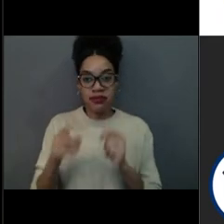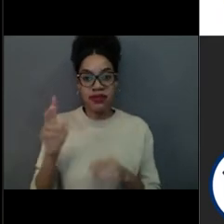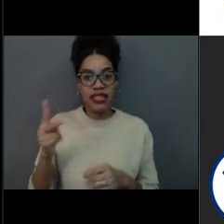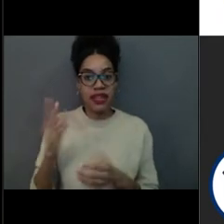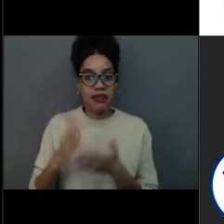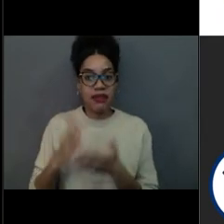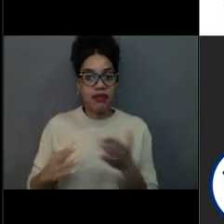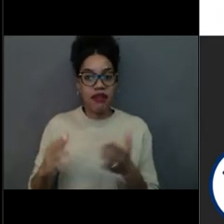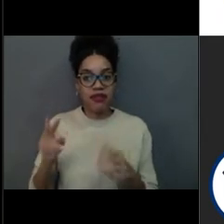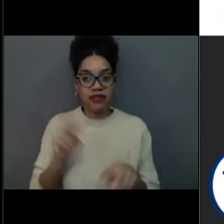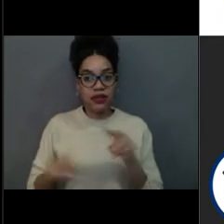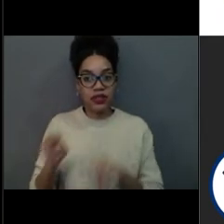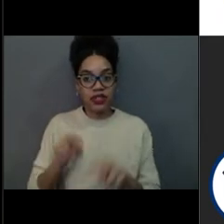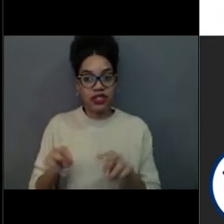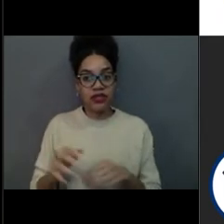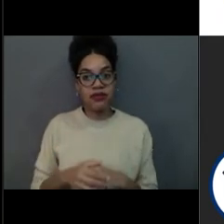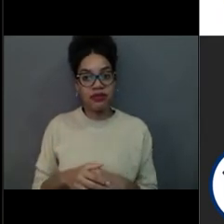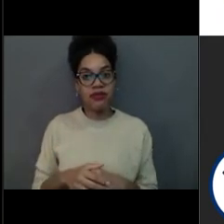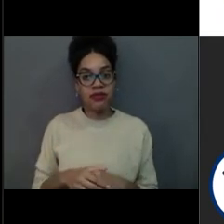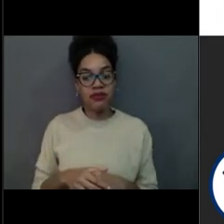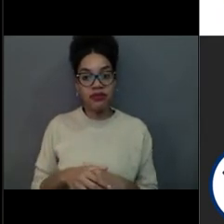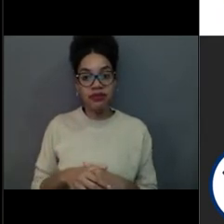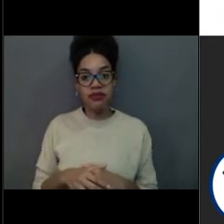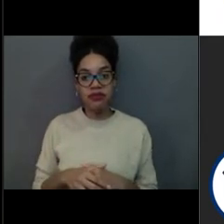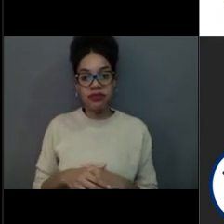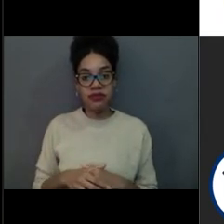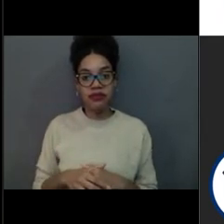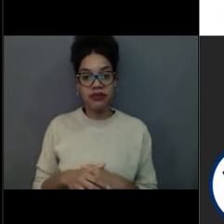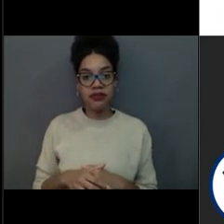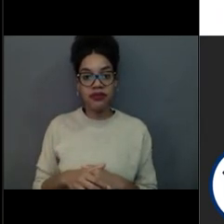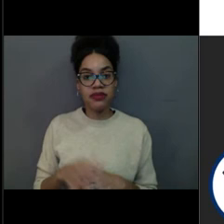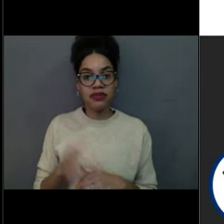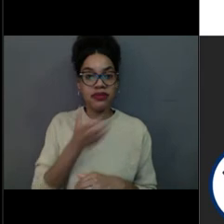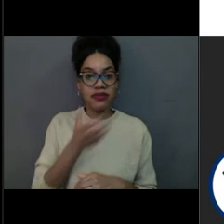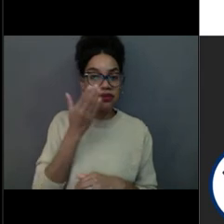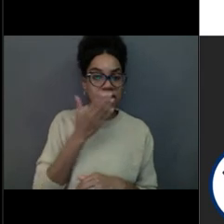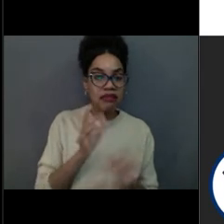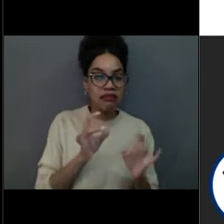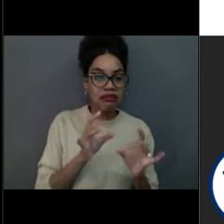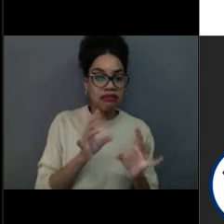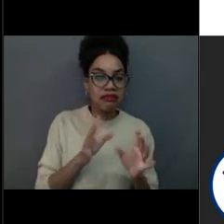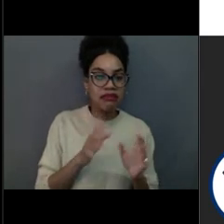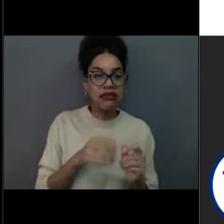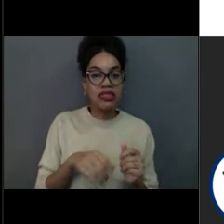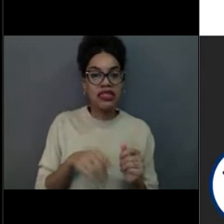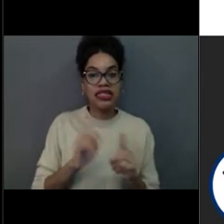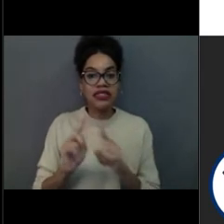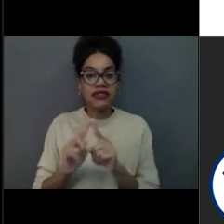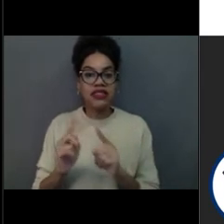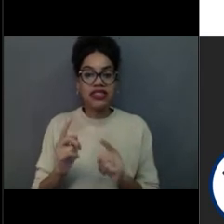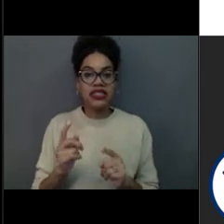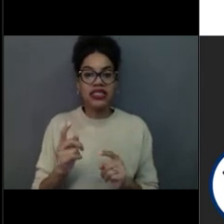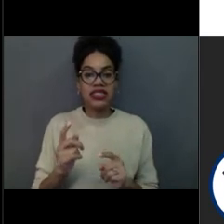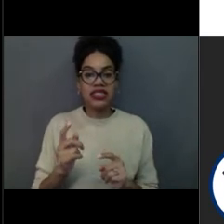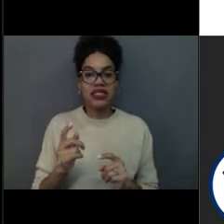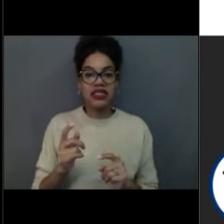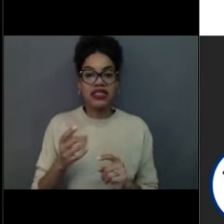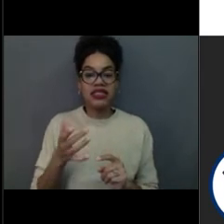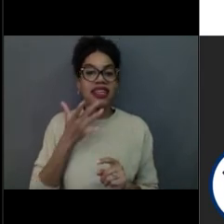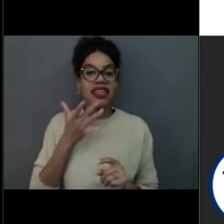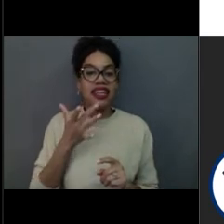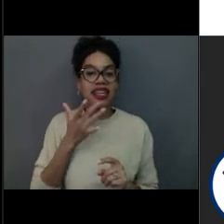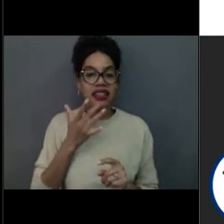evaluation when it's in the cooked state. So if I'm picking up odors or flavors like buttery or chickeny,